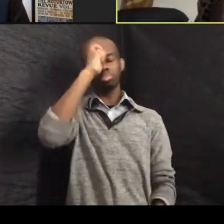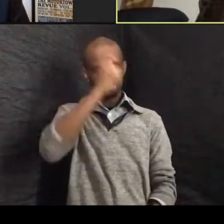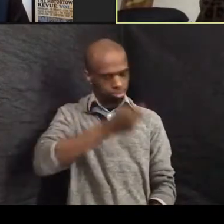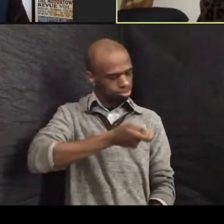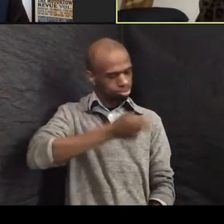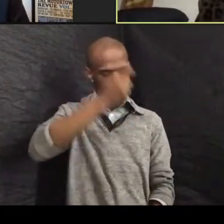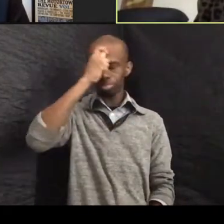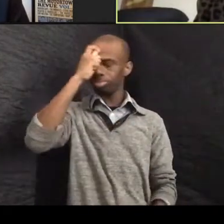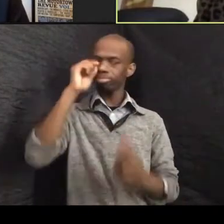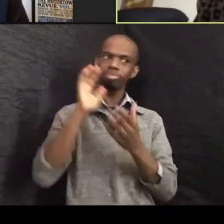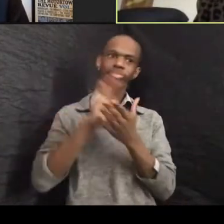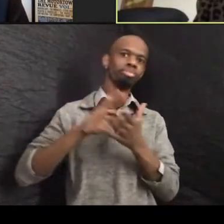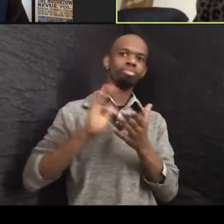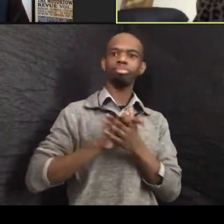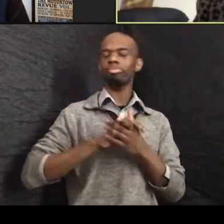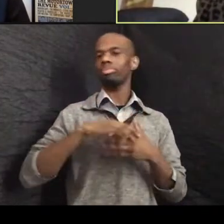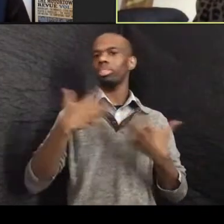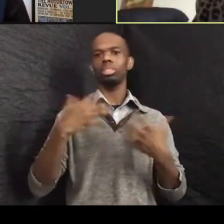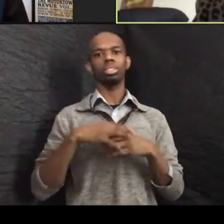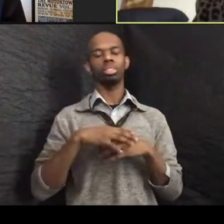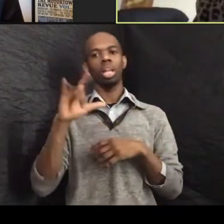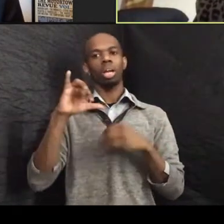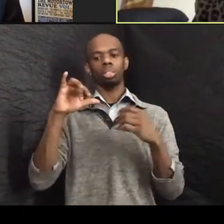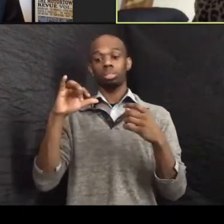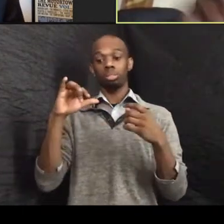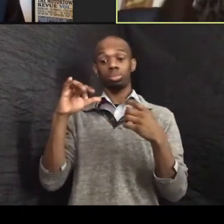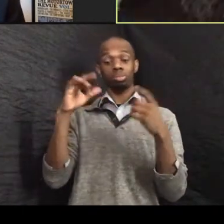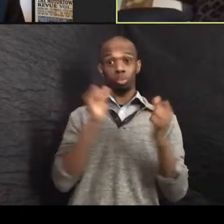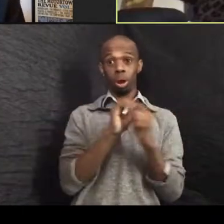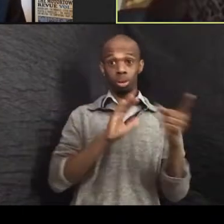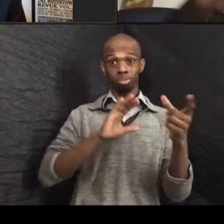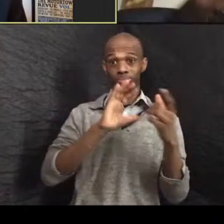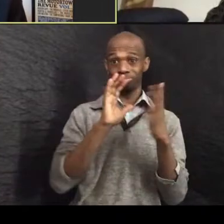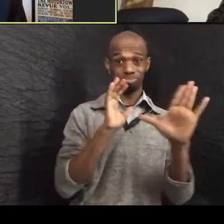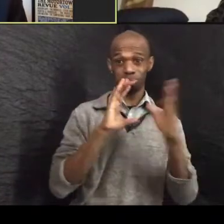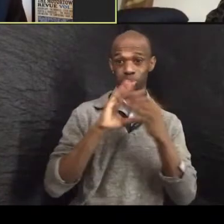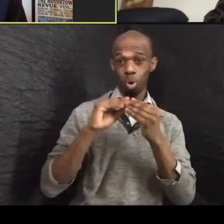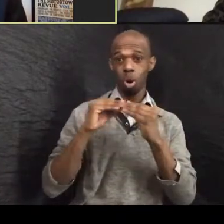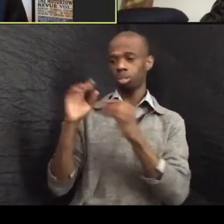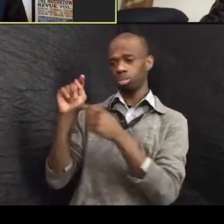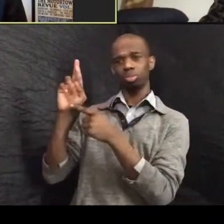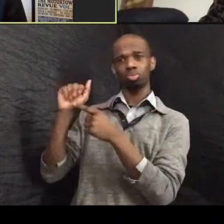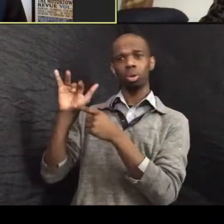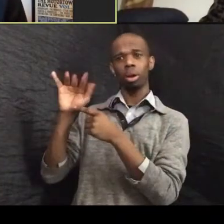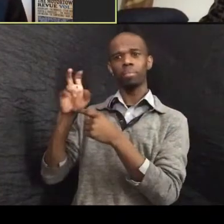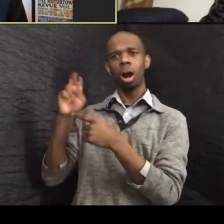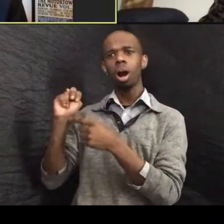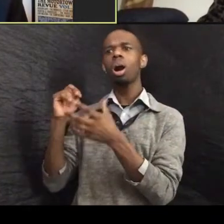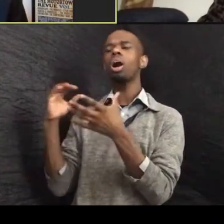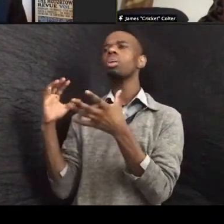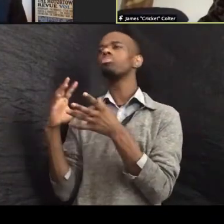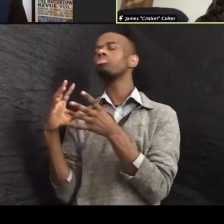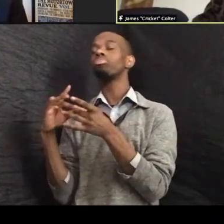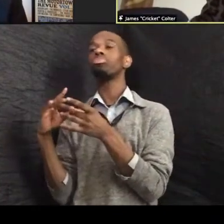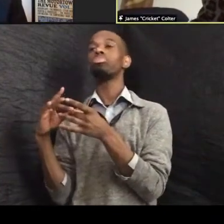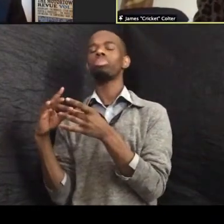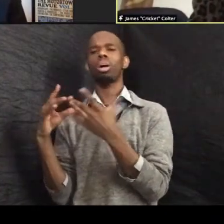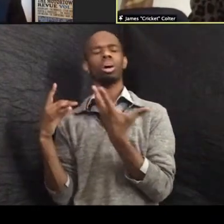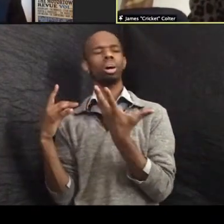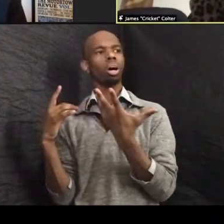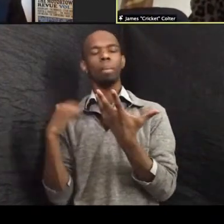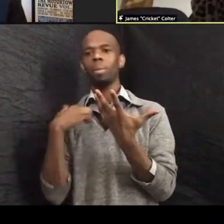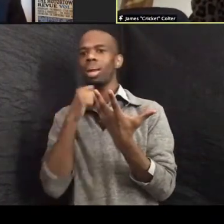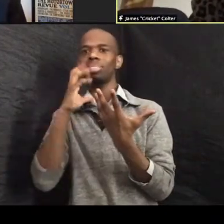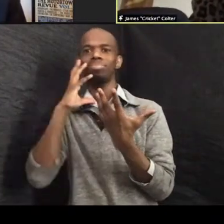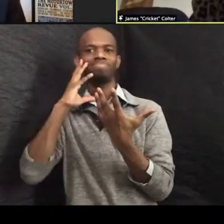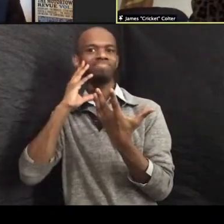the Trayvon thing, they didn't know what it was like. Yeah. And I didn't encounter the